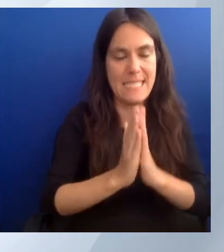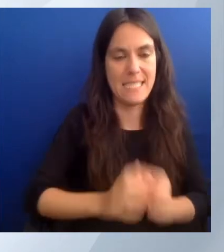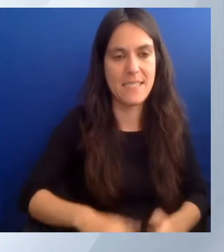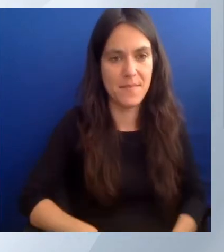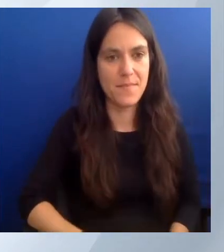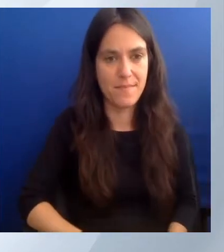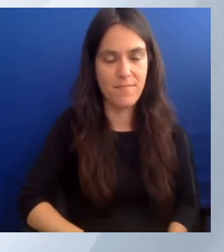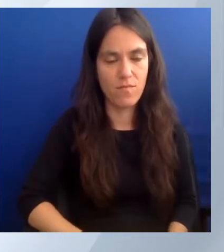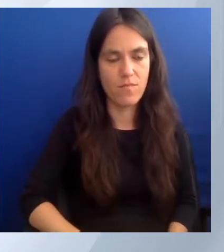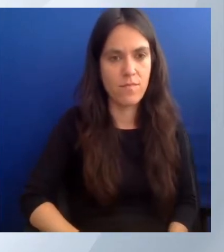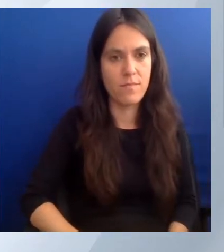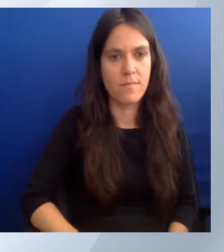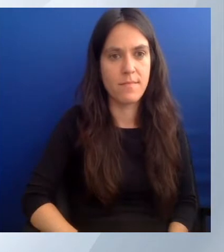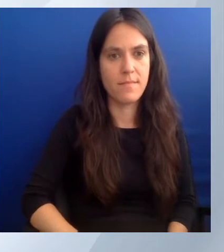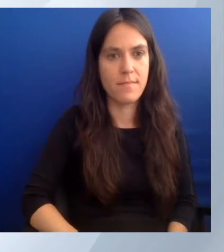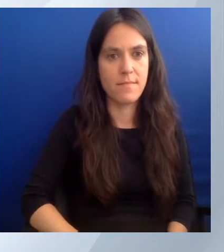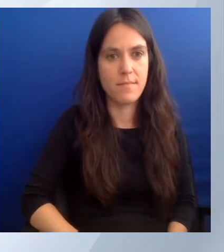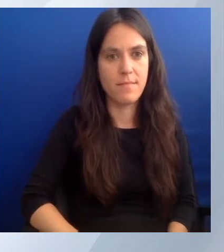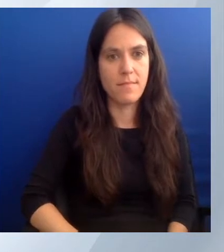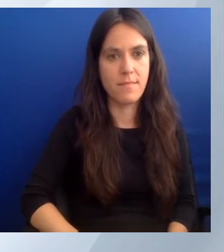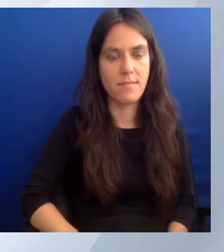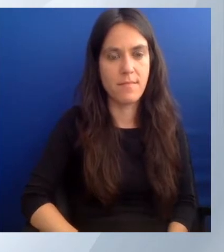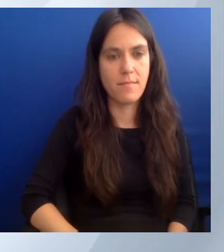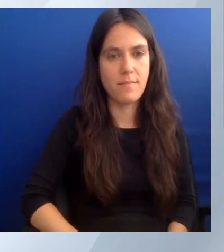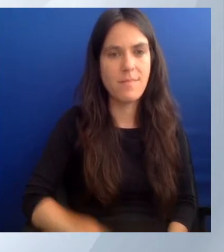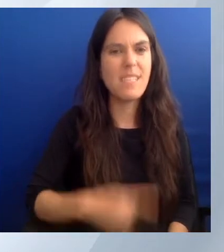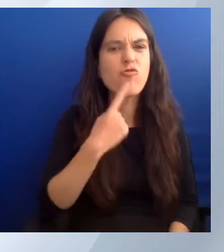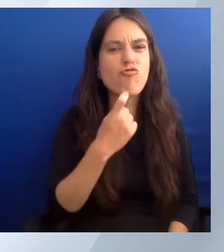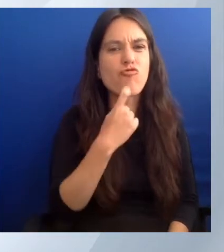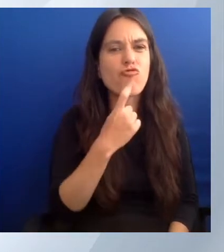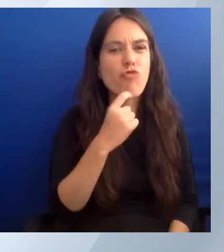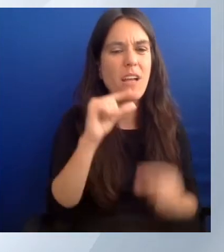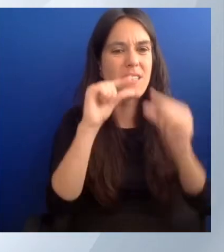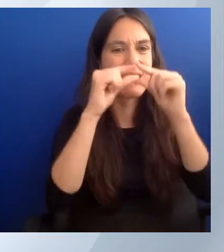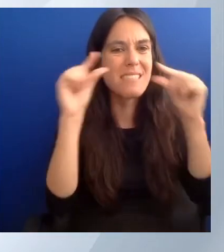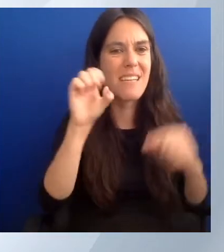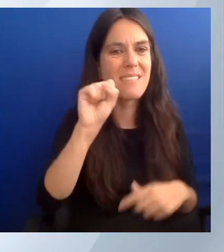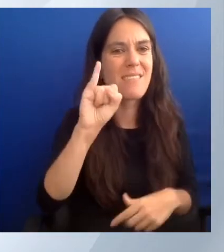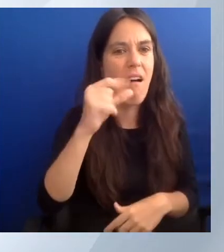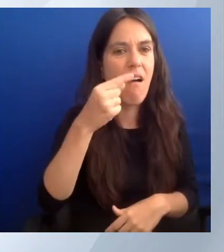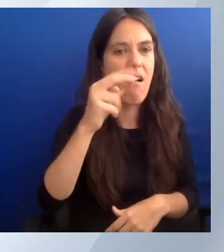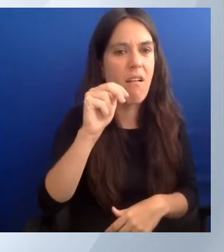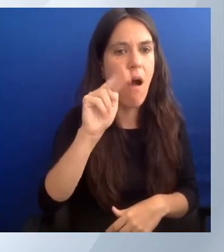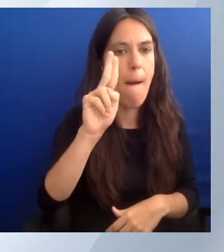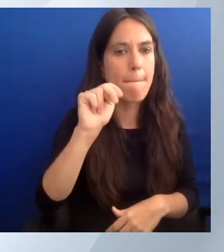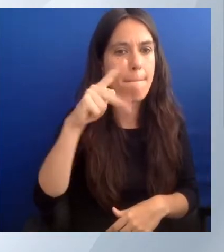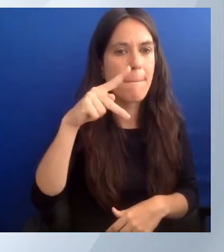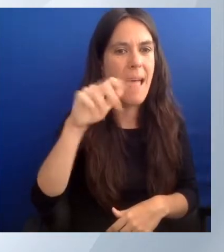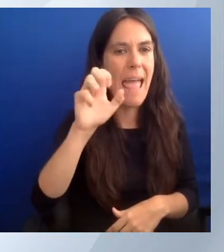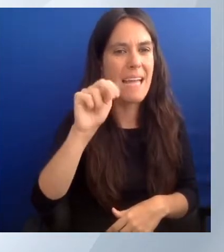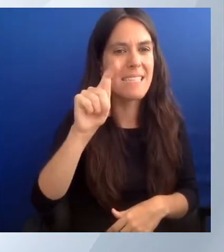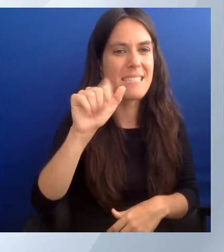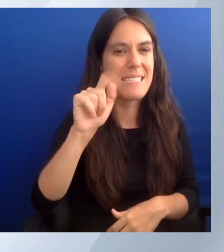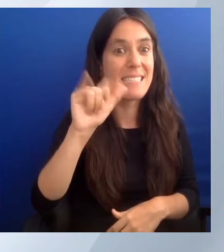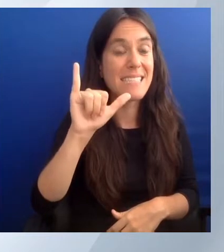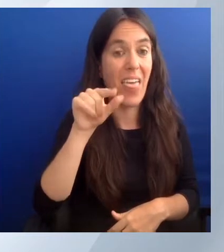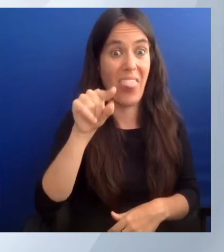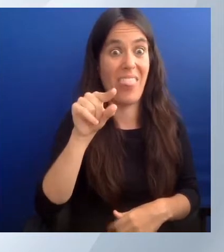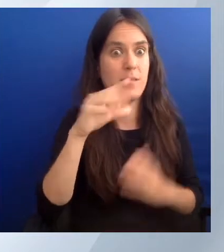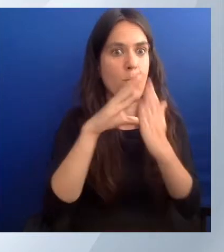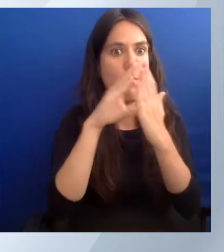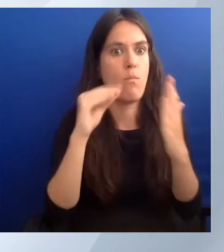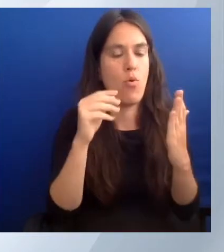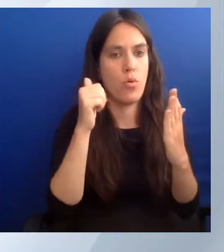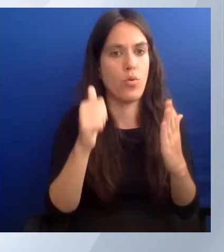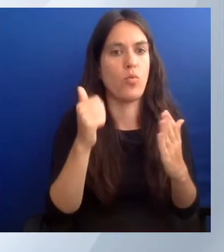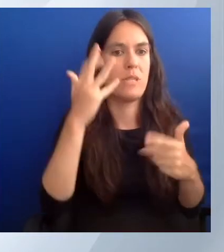further. Now, we've still got a little bit of red text here, this sign up entity, and this is going to be our model for the data that we're actually